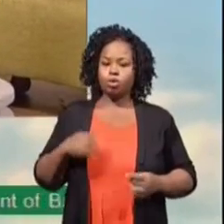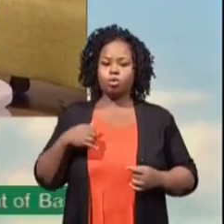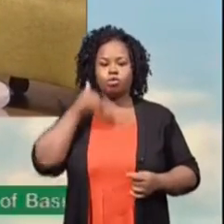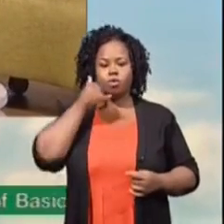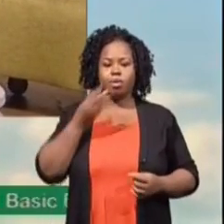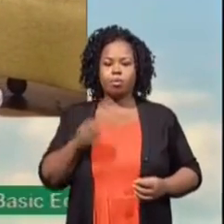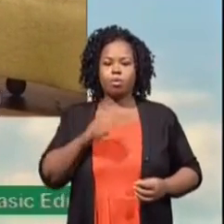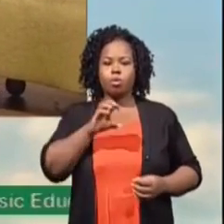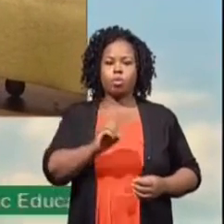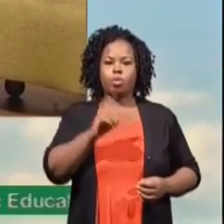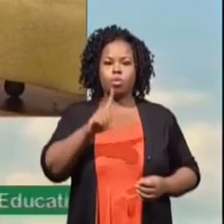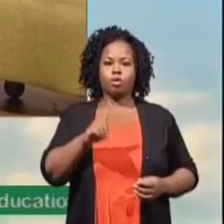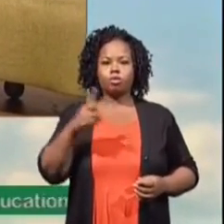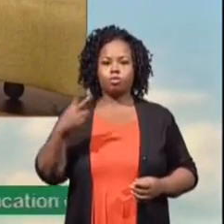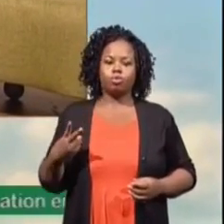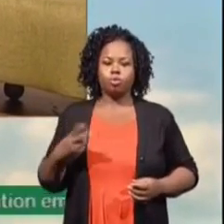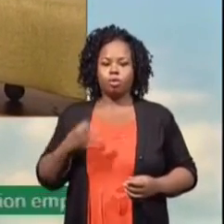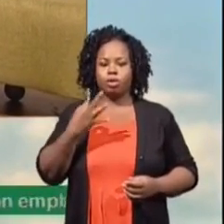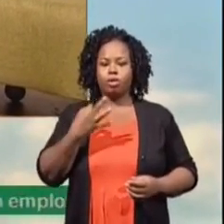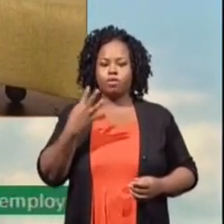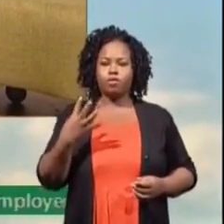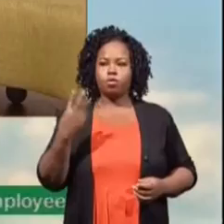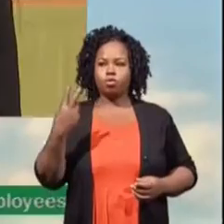Inumber yethu is